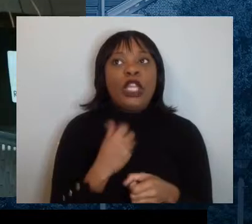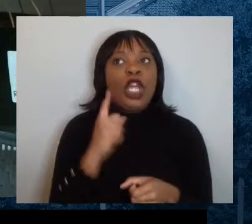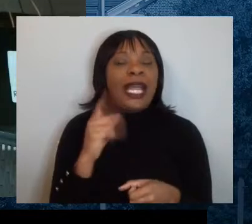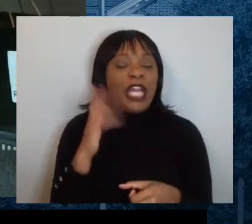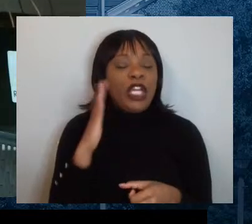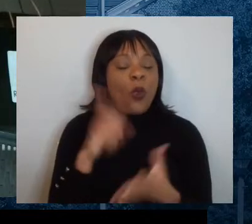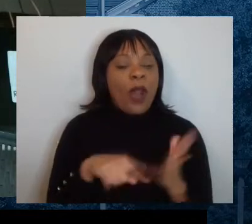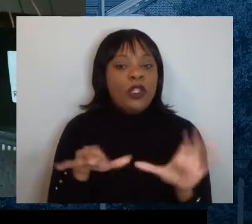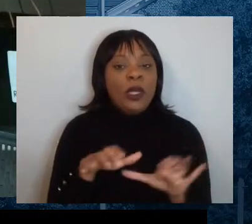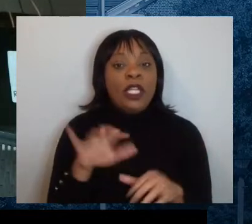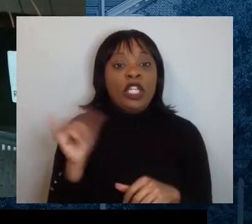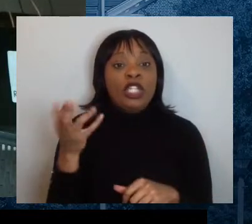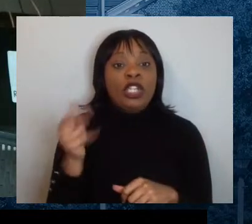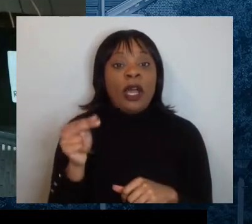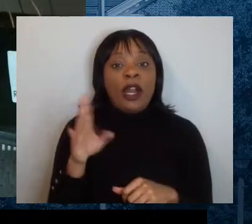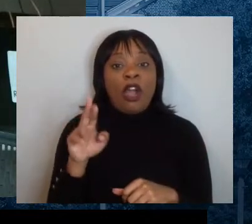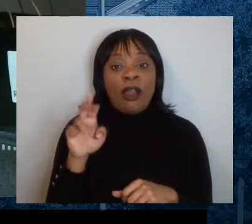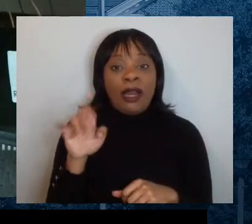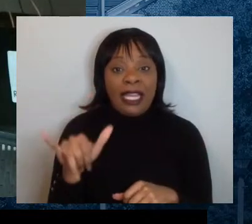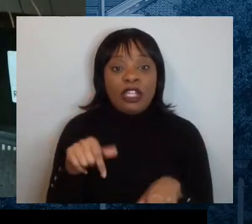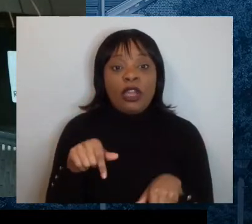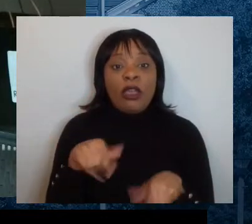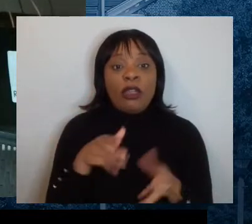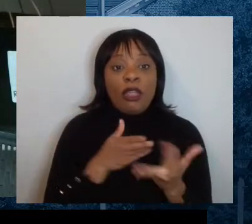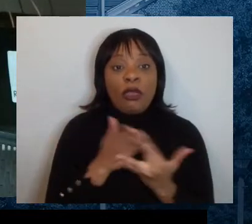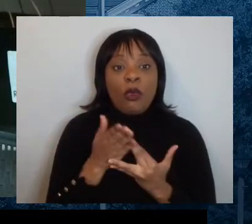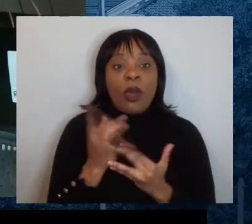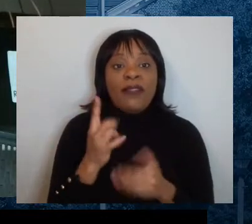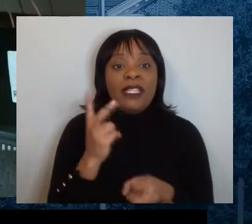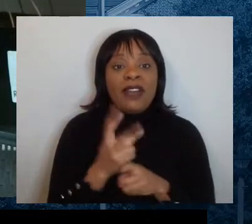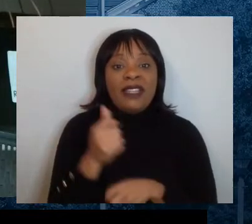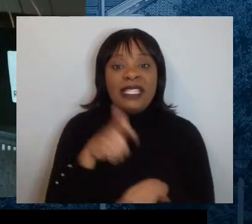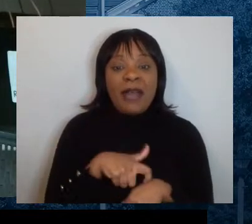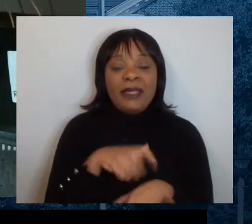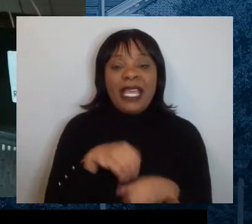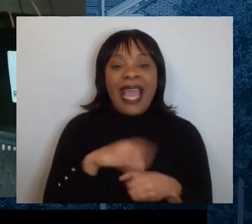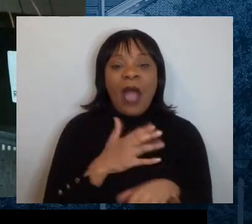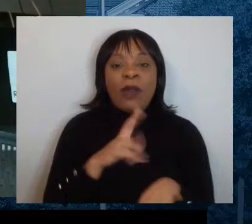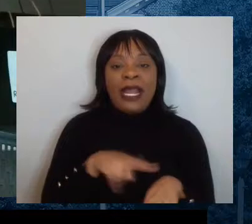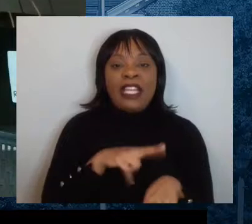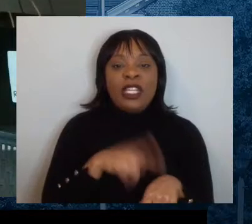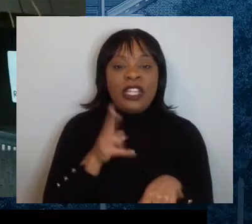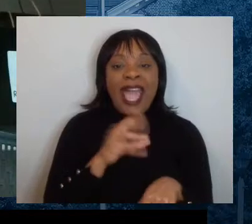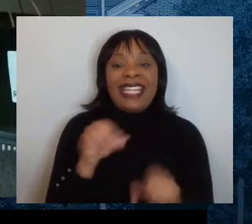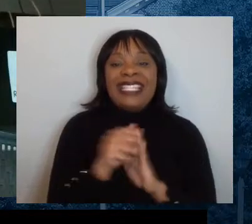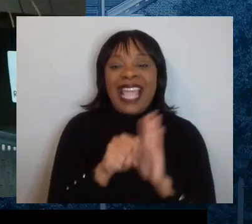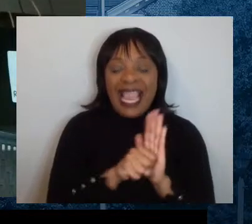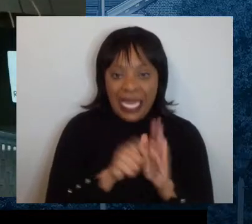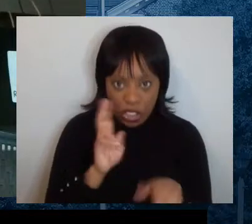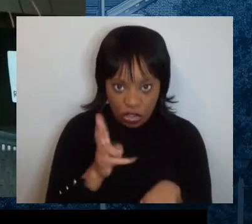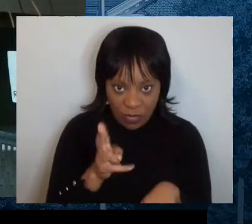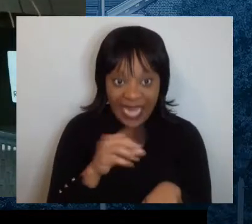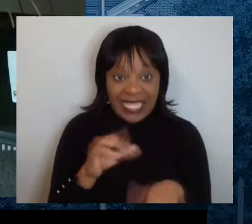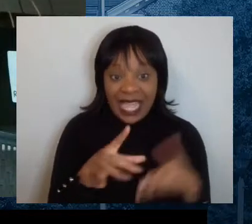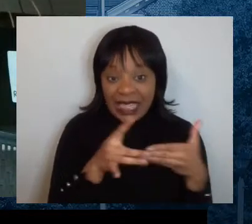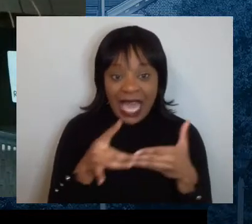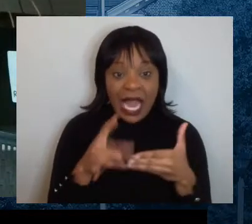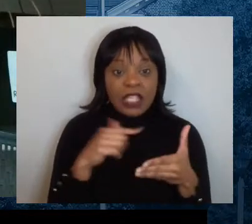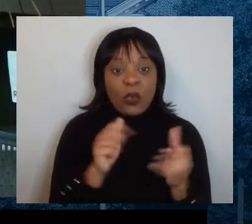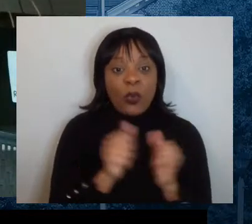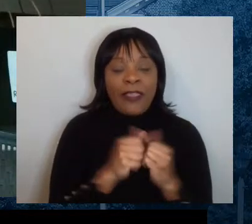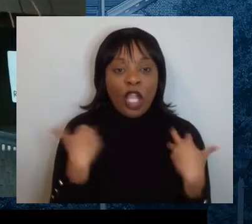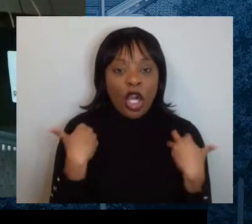governor through one of the toughest times in our nation's history, one of the toughest times in our state history. And he has led us with courage,